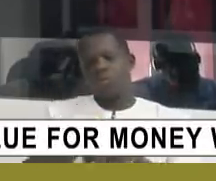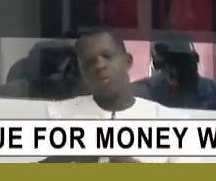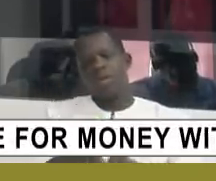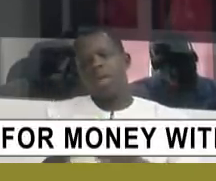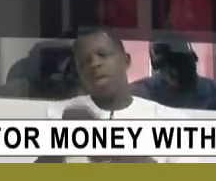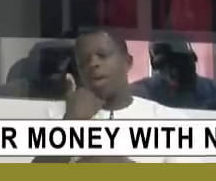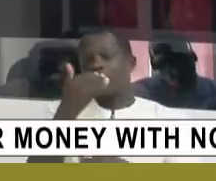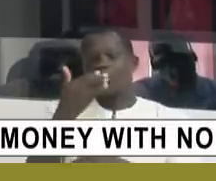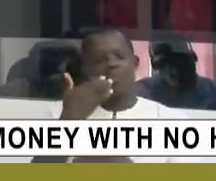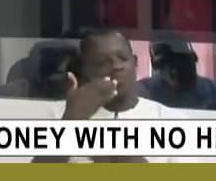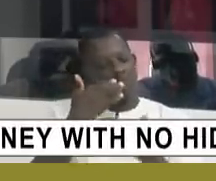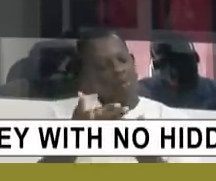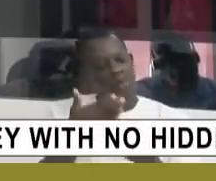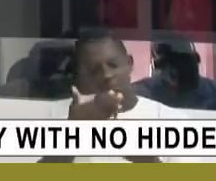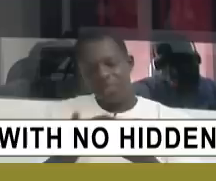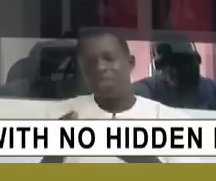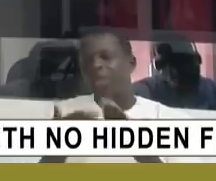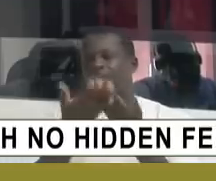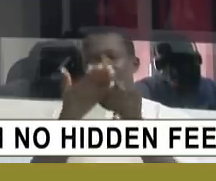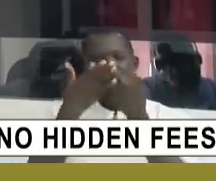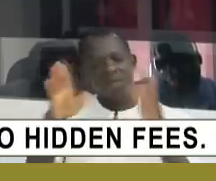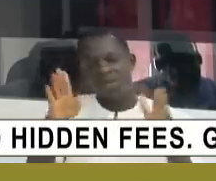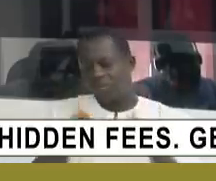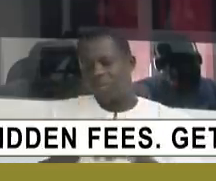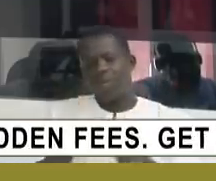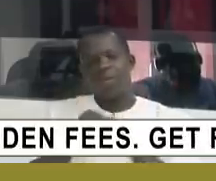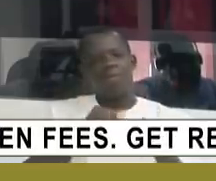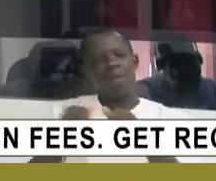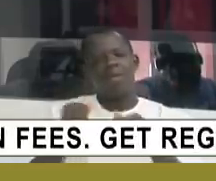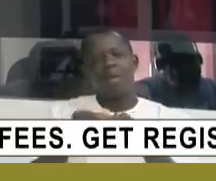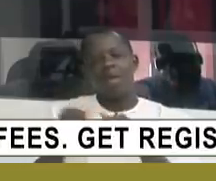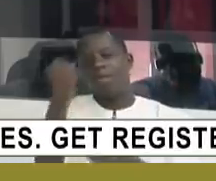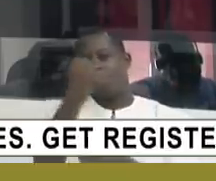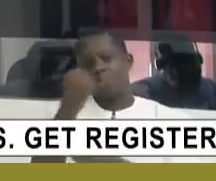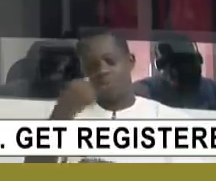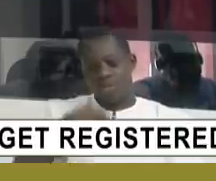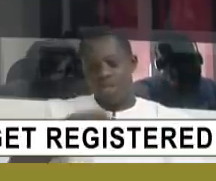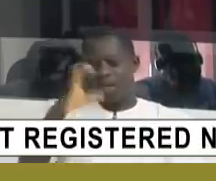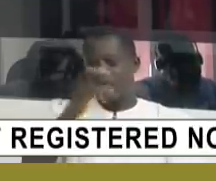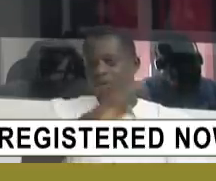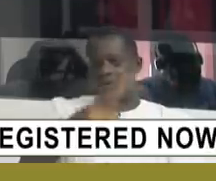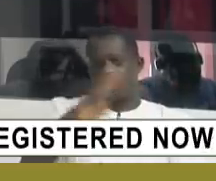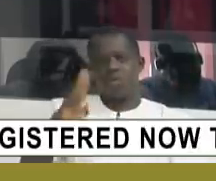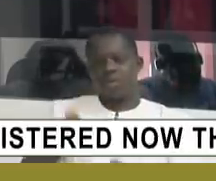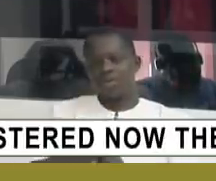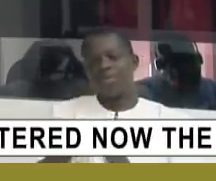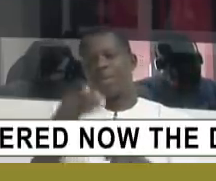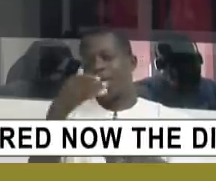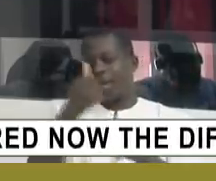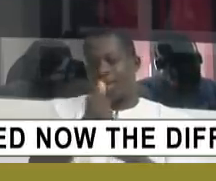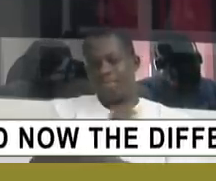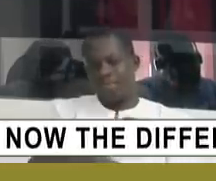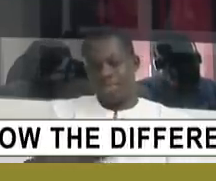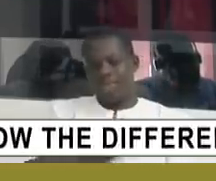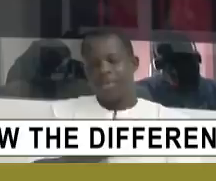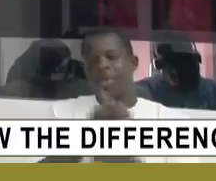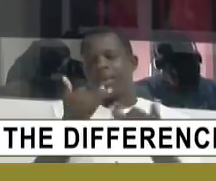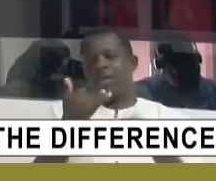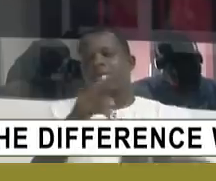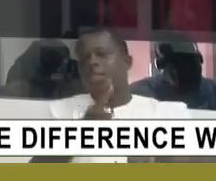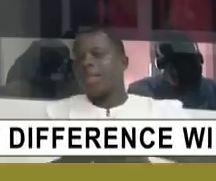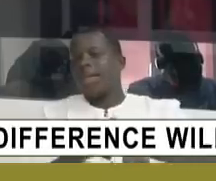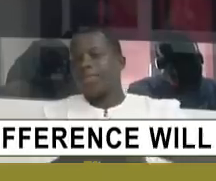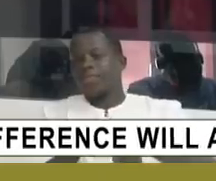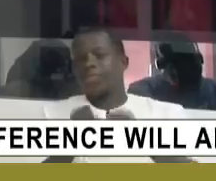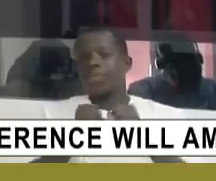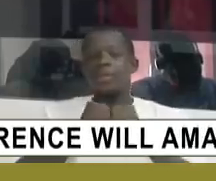to finish me once and for all because I cannot resist the pain. So that is the time Sana